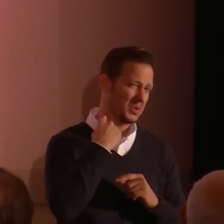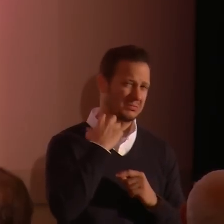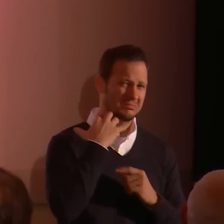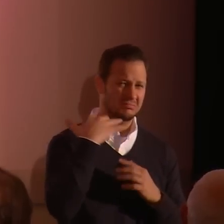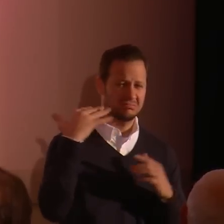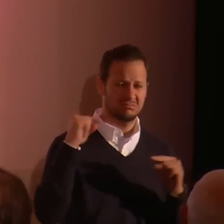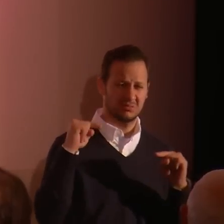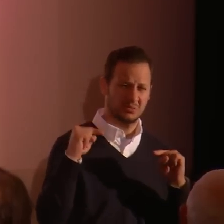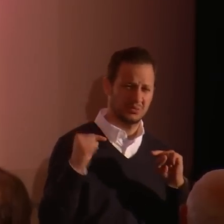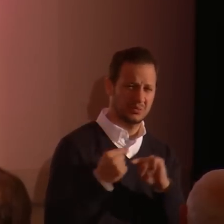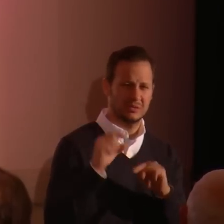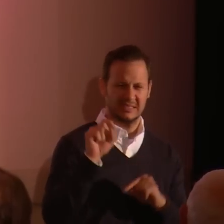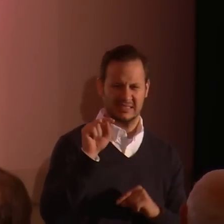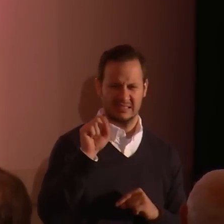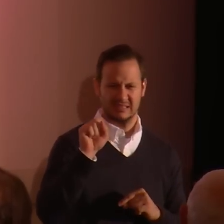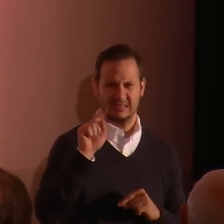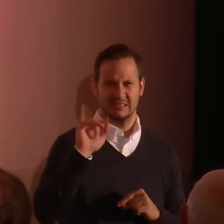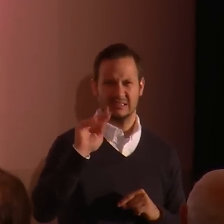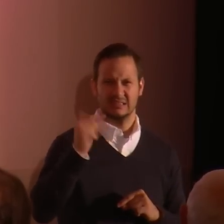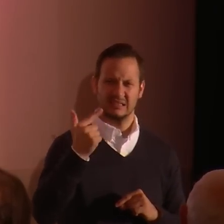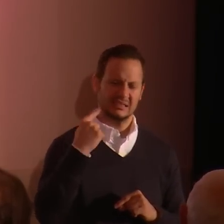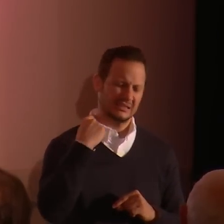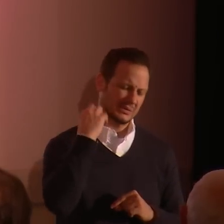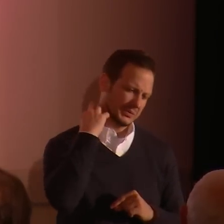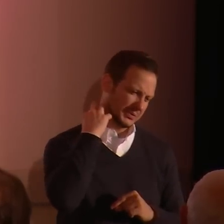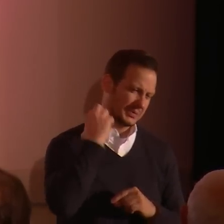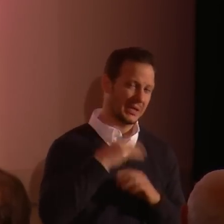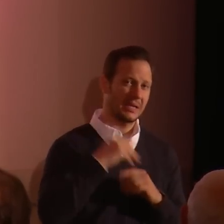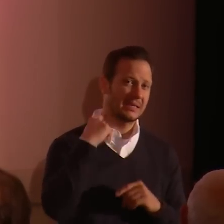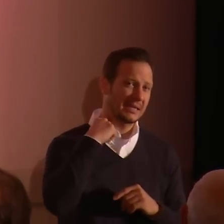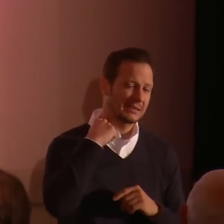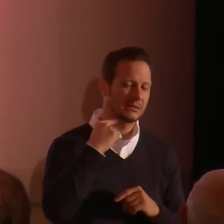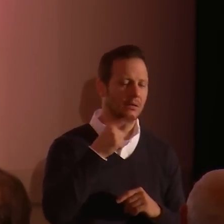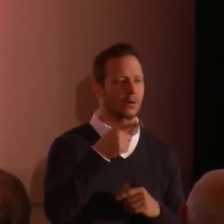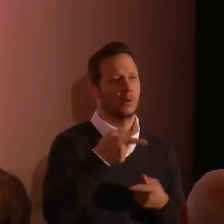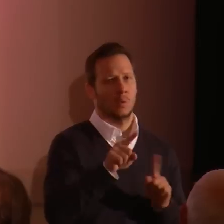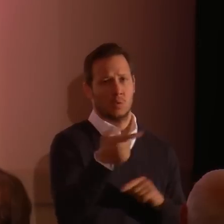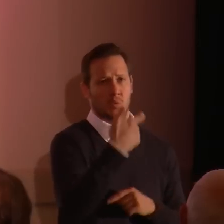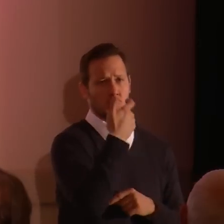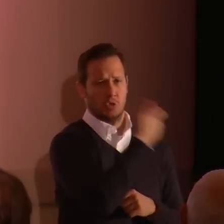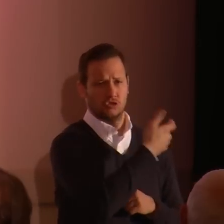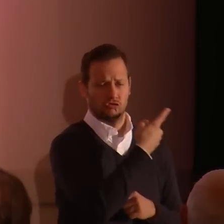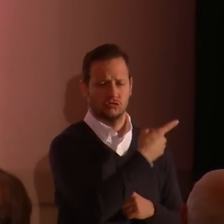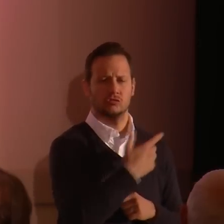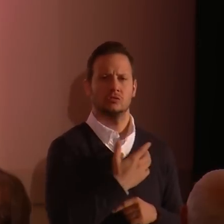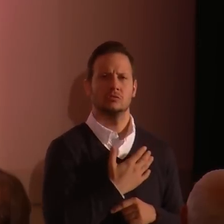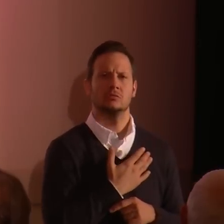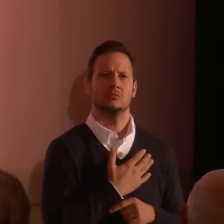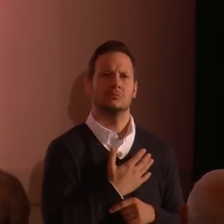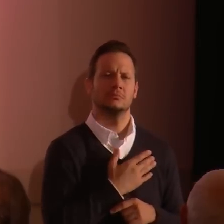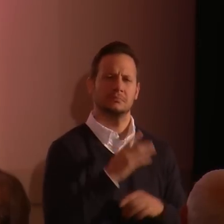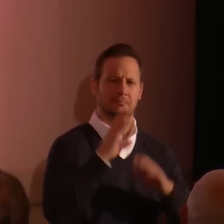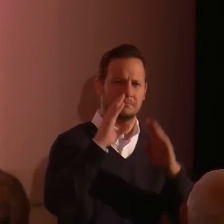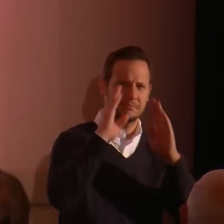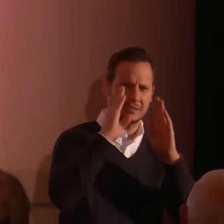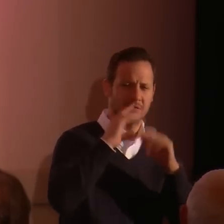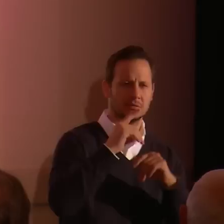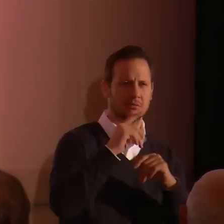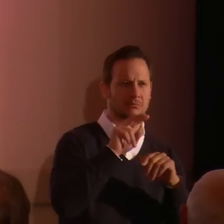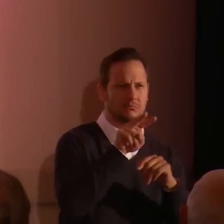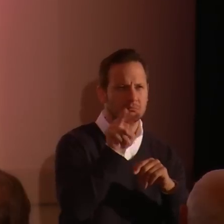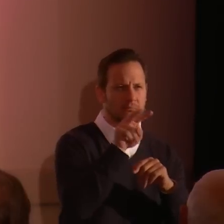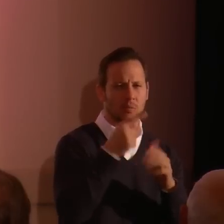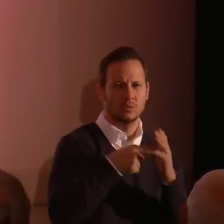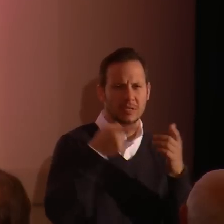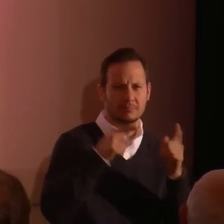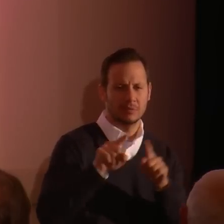And it only intensified as the morning went on. As you watch it, I want you to not only pay attention to the clip,